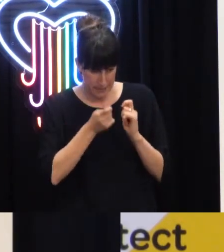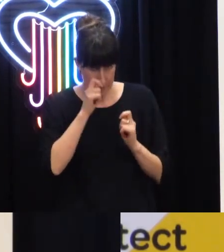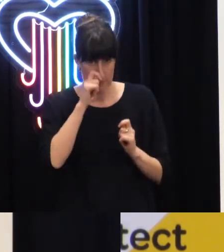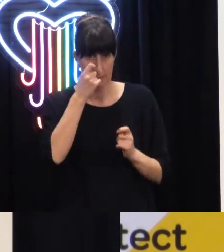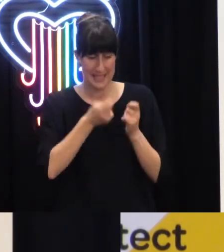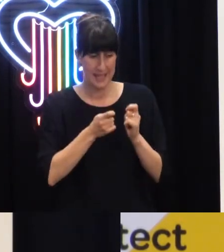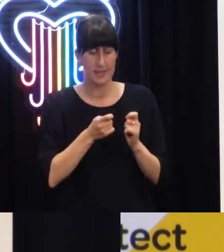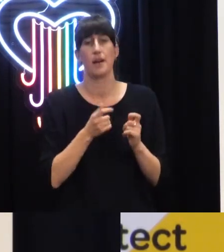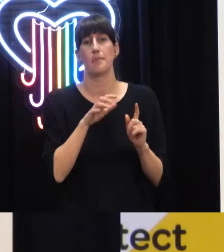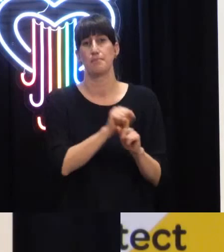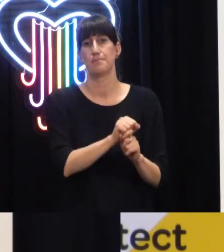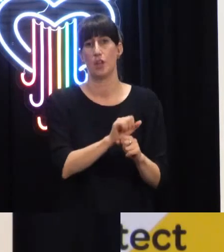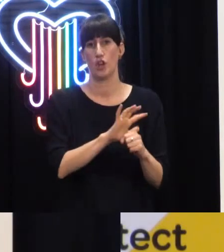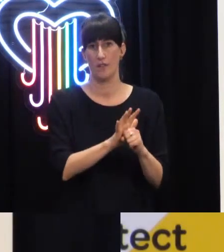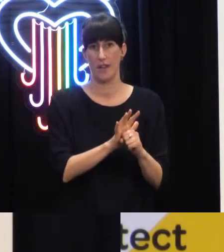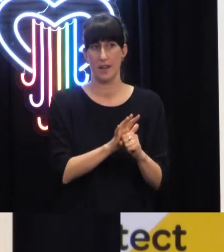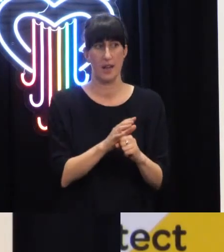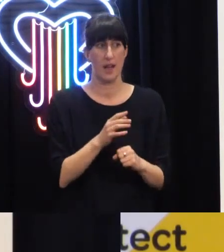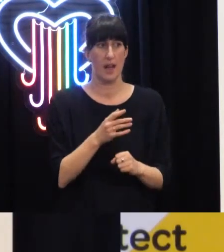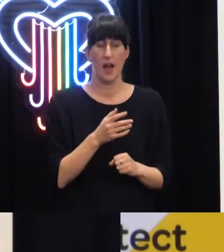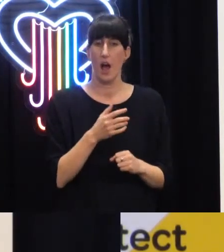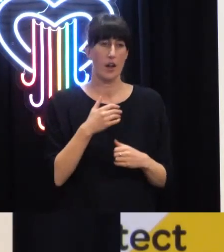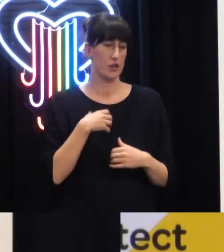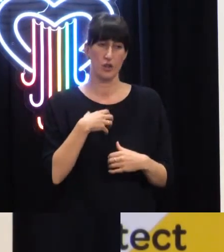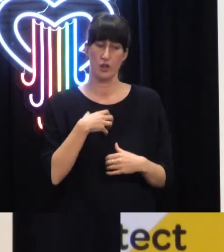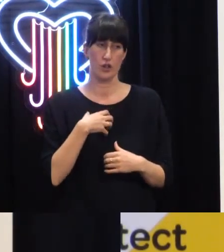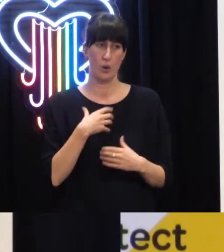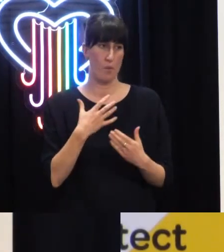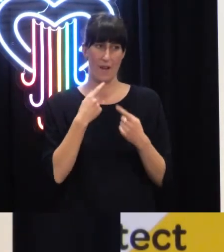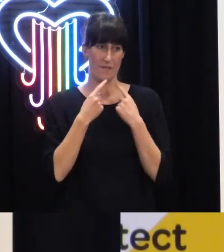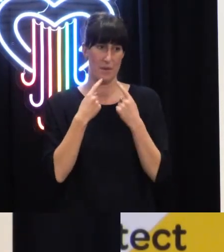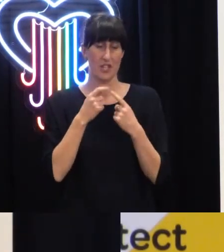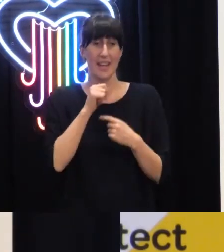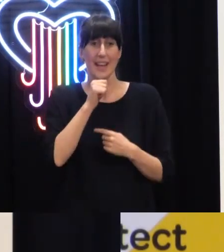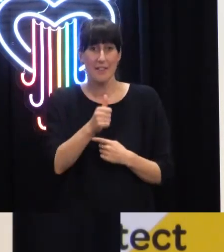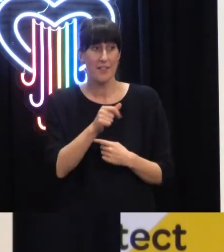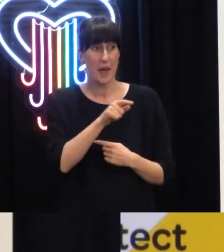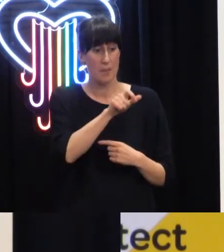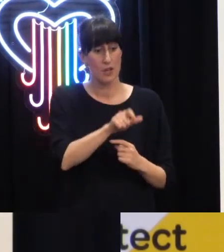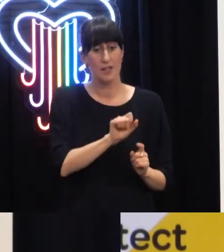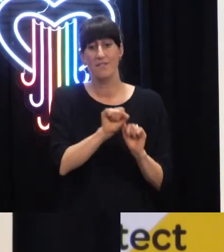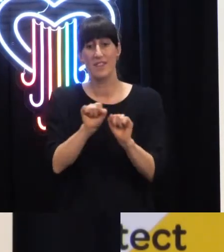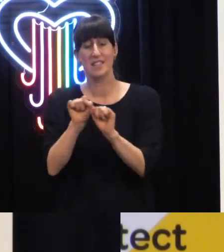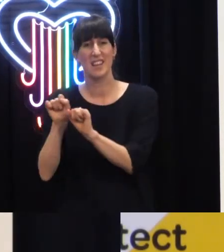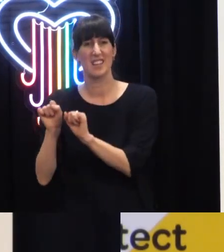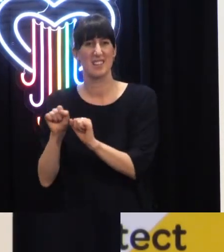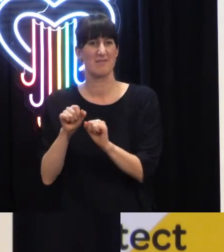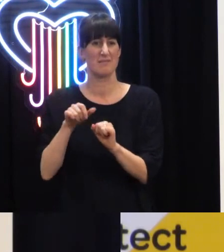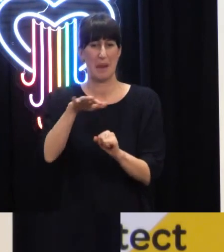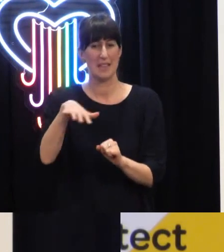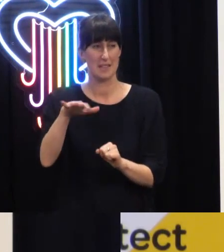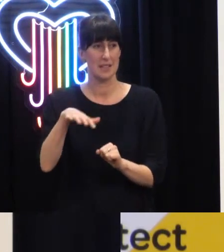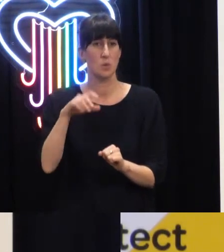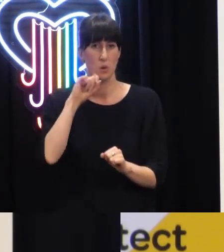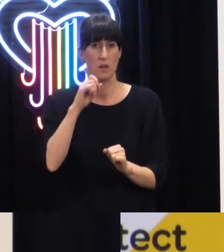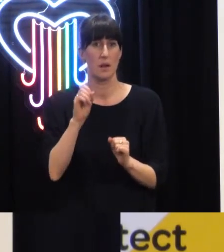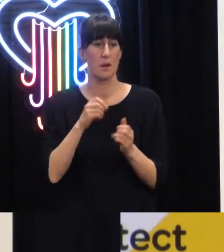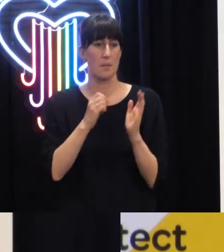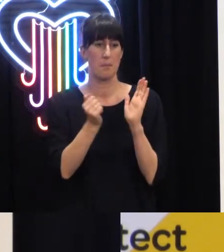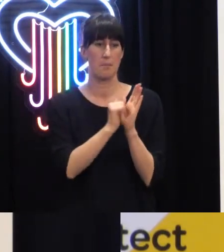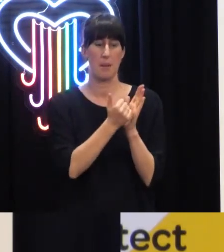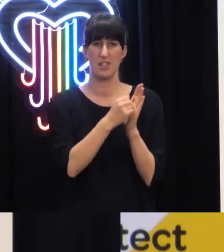point. If there are any locations of interest, they will be published as soon as possible. Okay. Does that indicate there may be